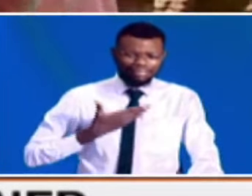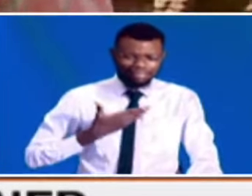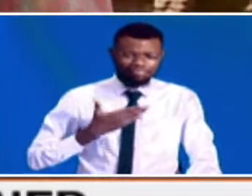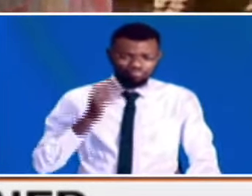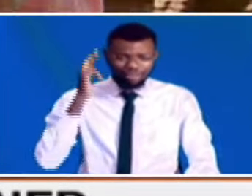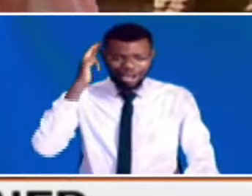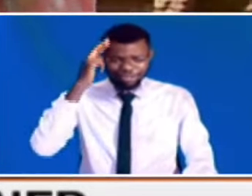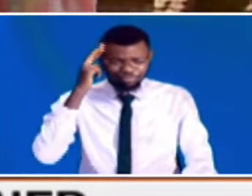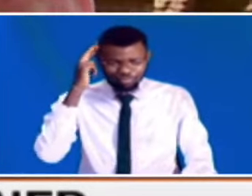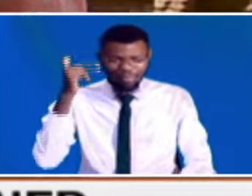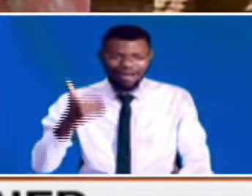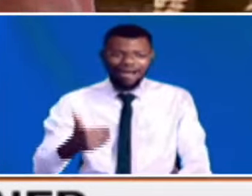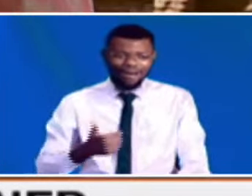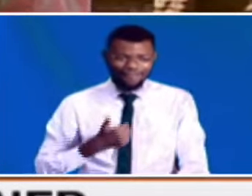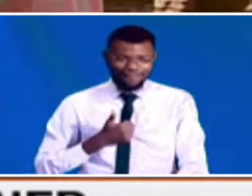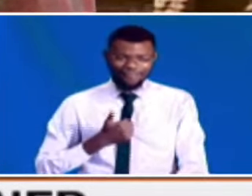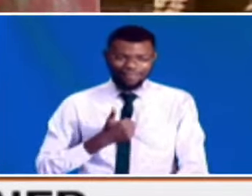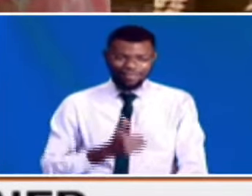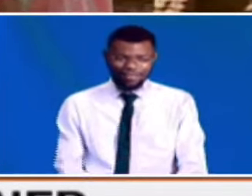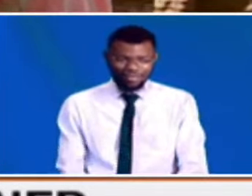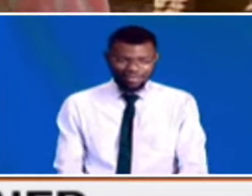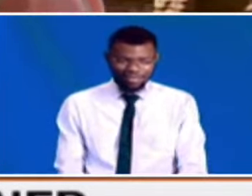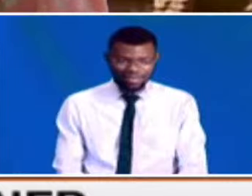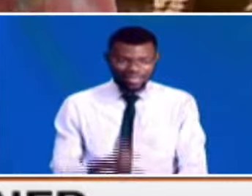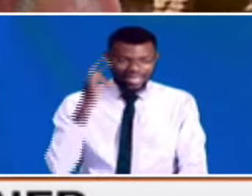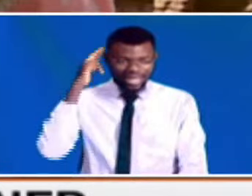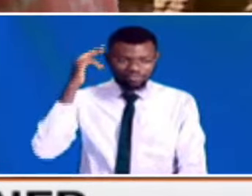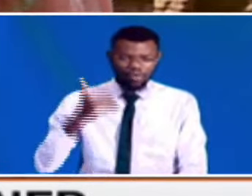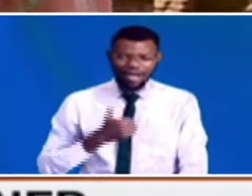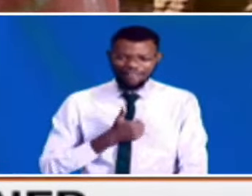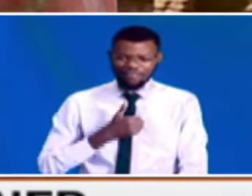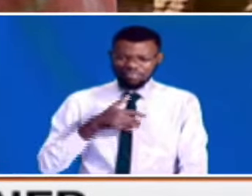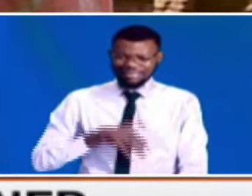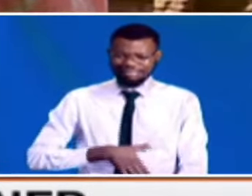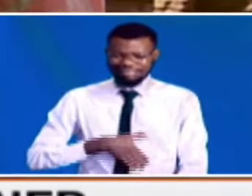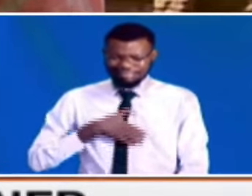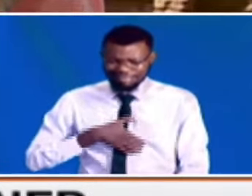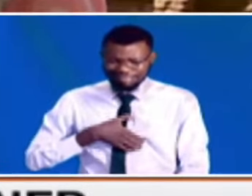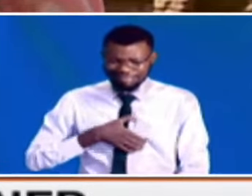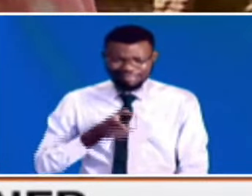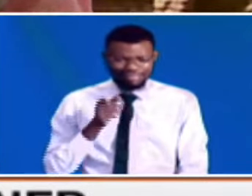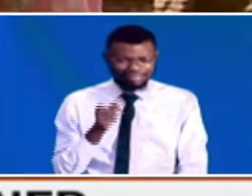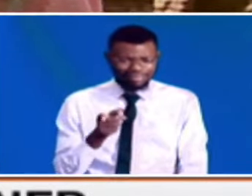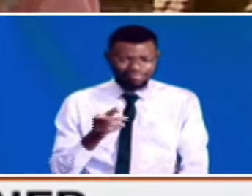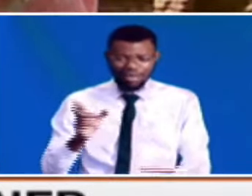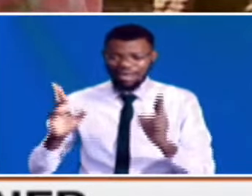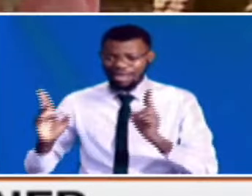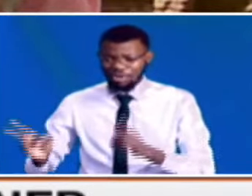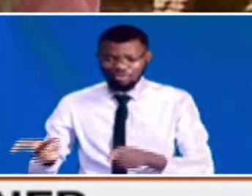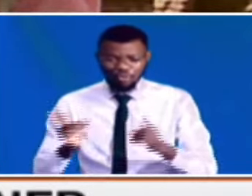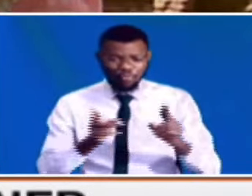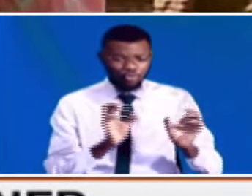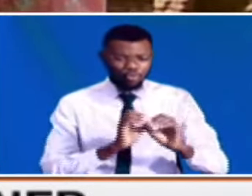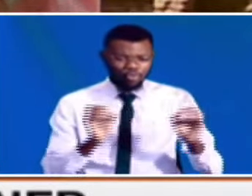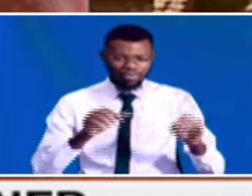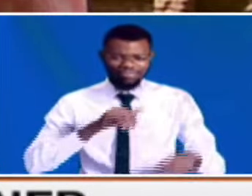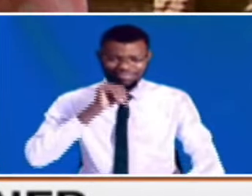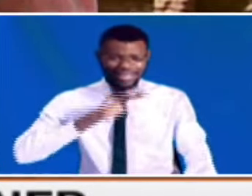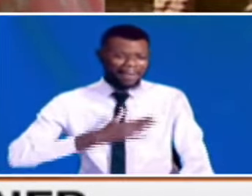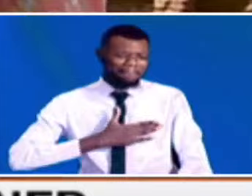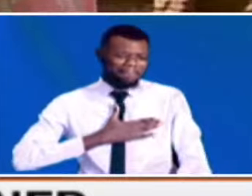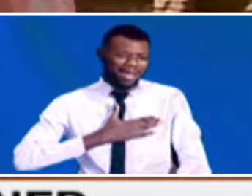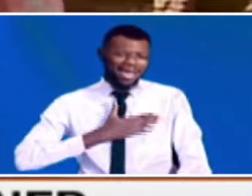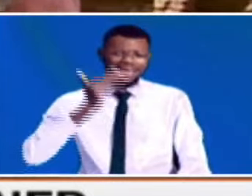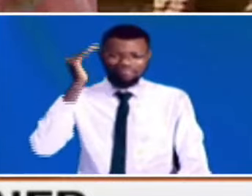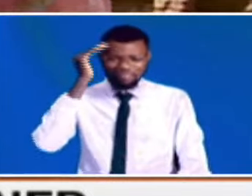video. Something must have happened to that boy to make him that agitated. Because for the longest, because he's my son, I have never seen